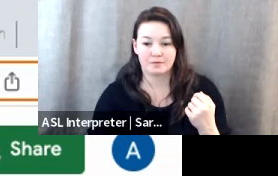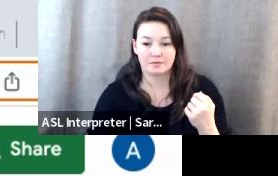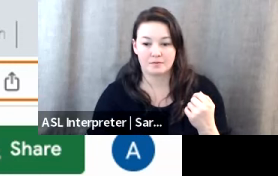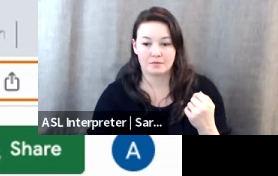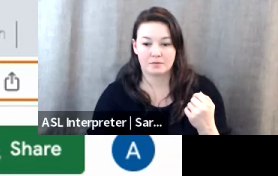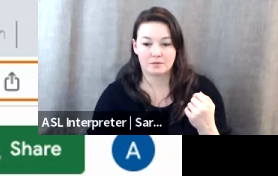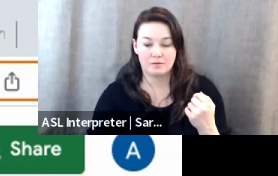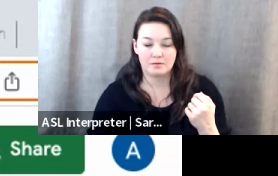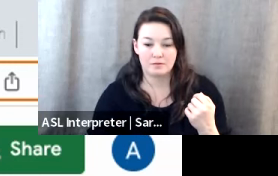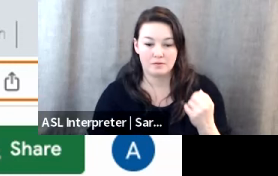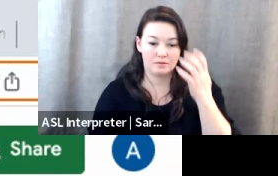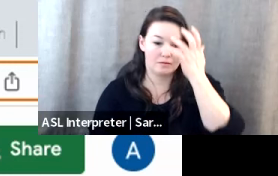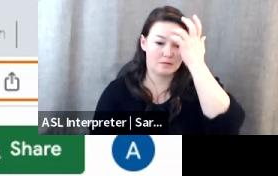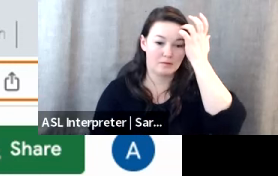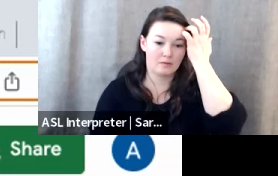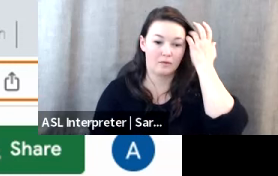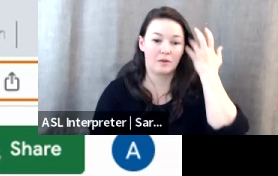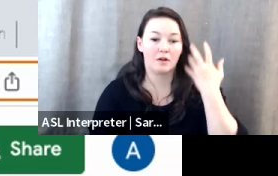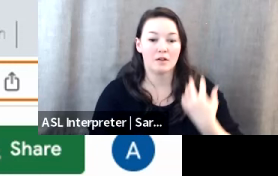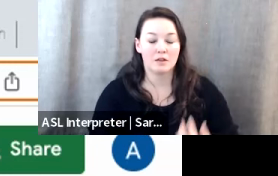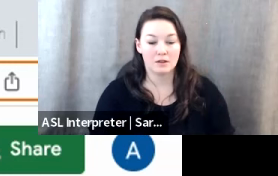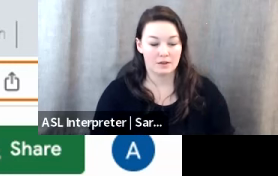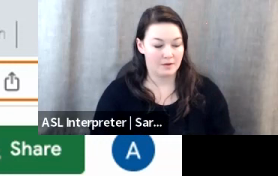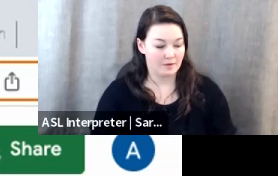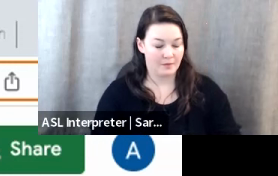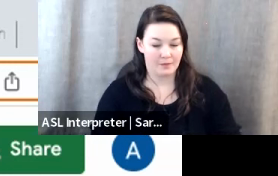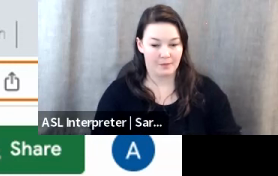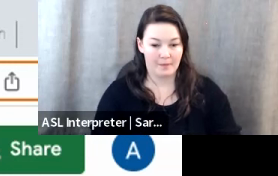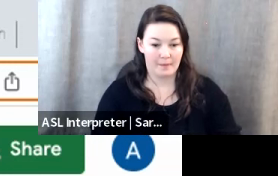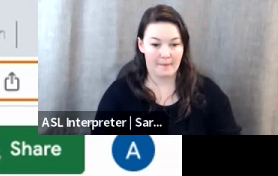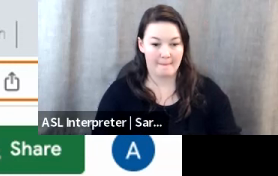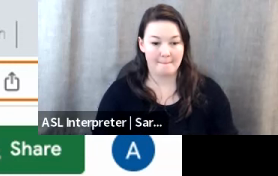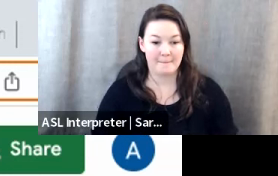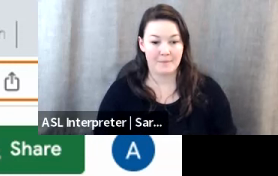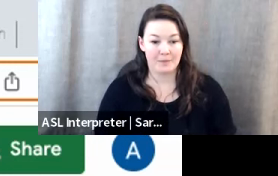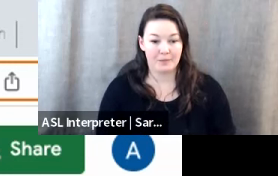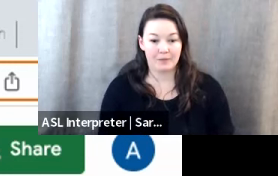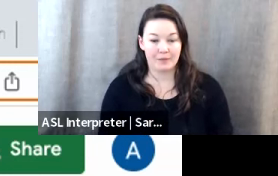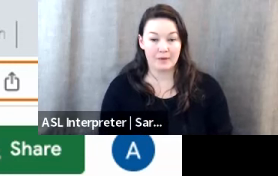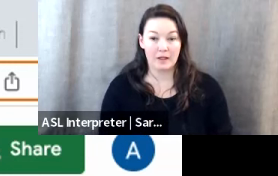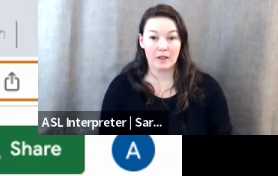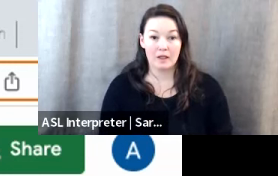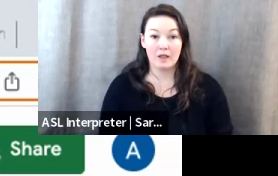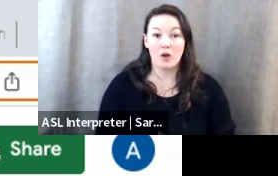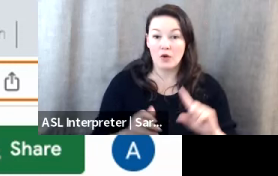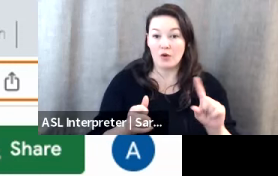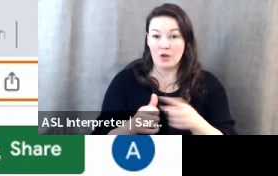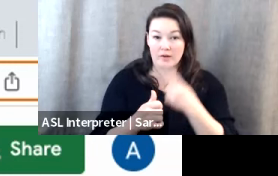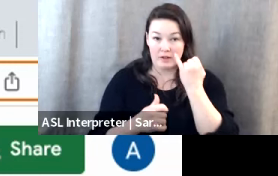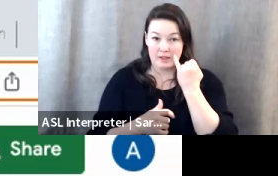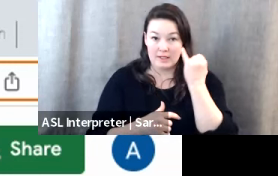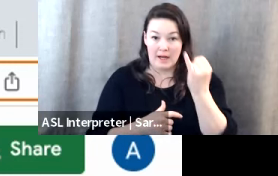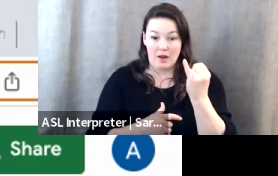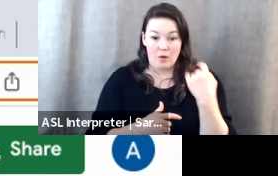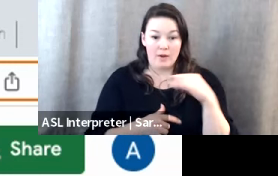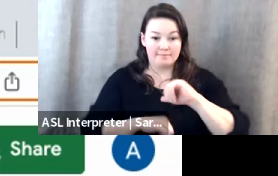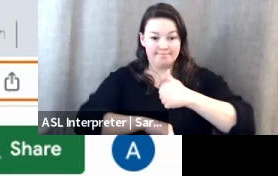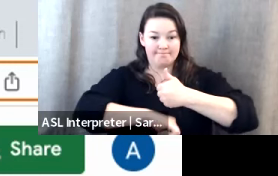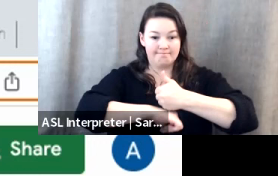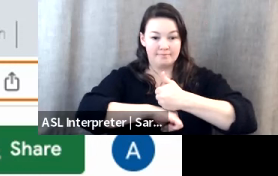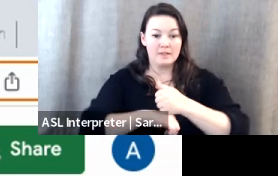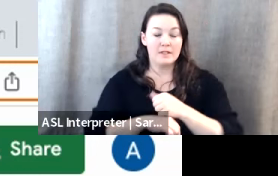si tienen que aportar algo, que nos den ideas sobre lo que ustedes opinan. So the first idea we've inputted is invest in